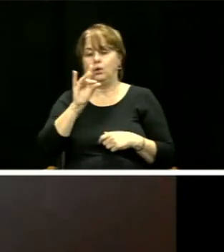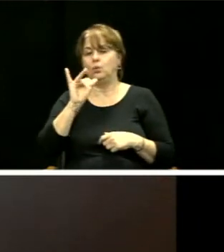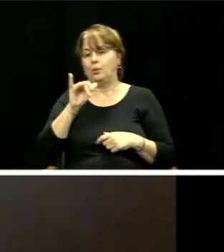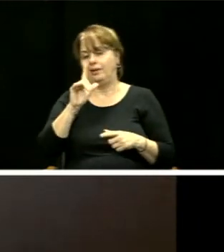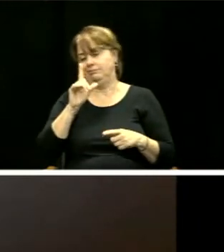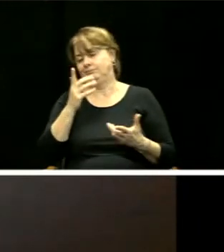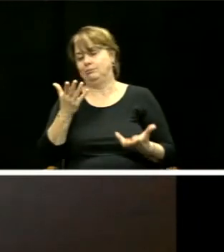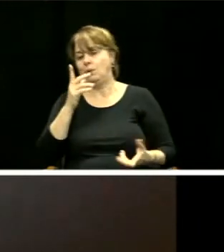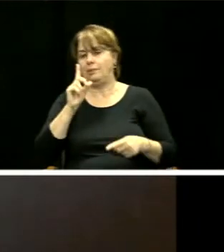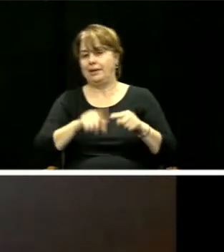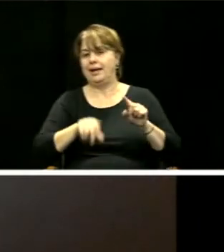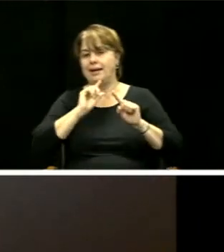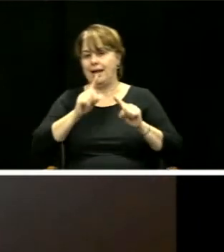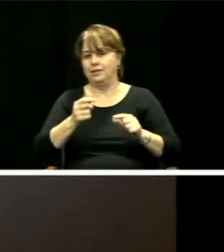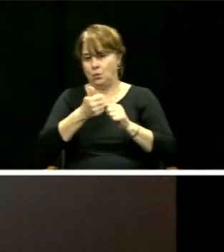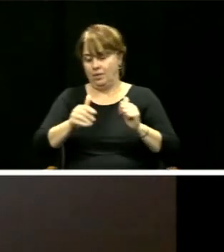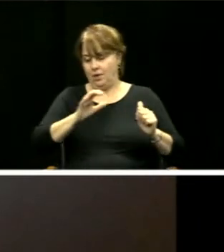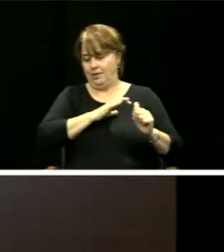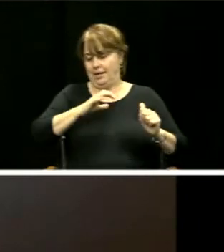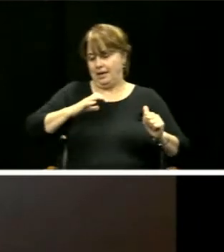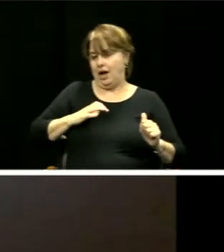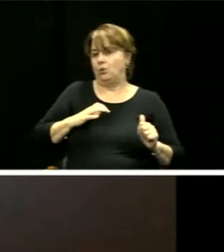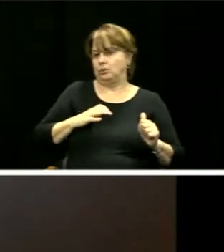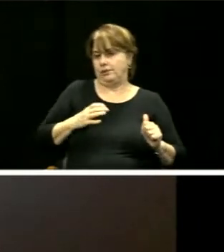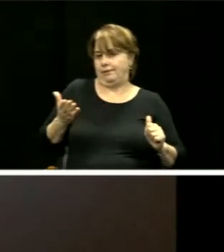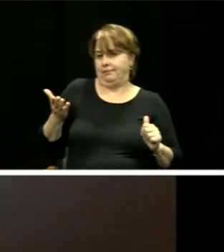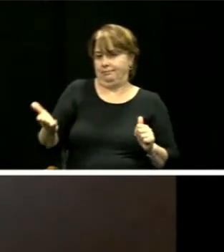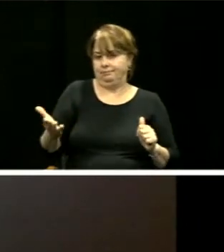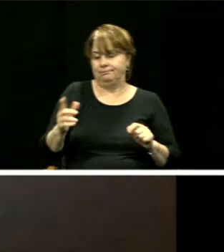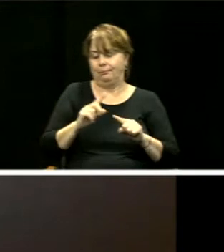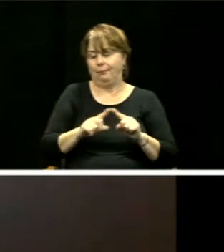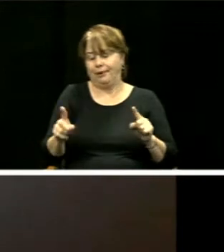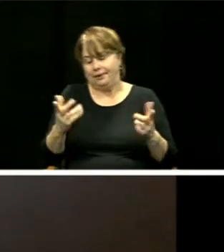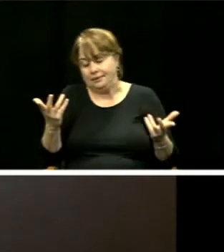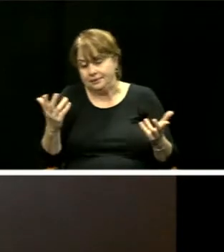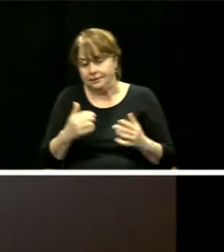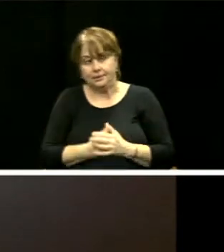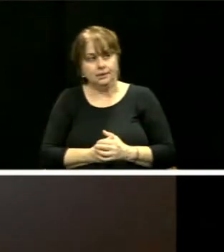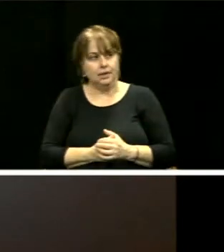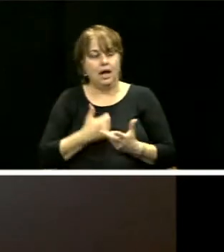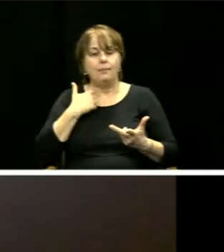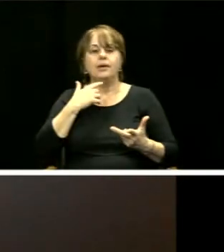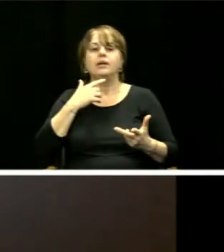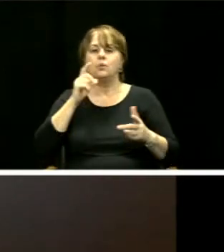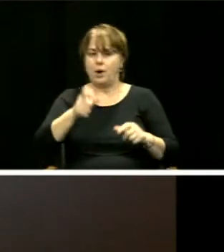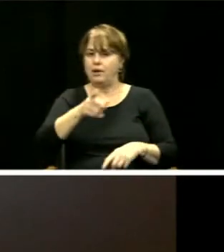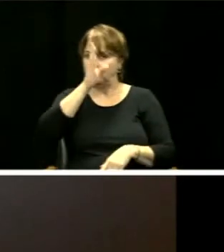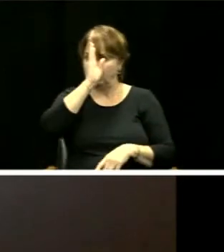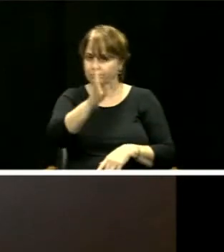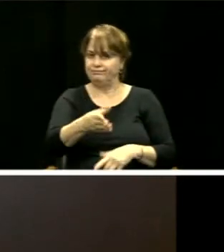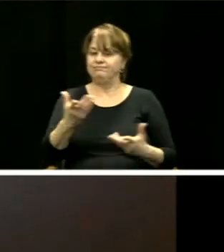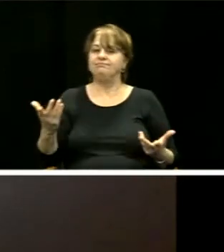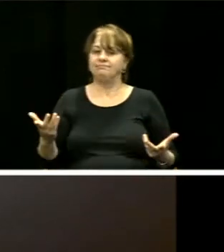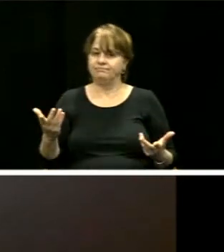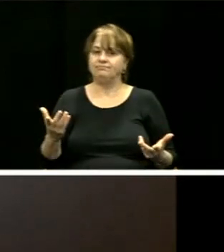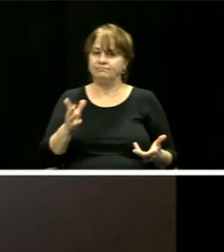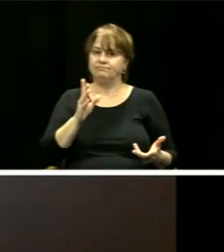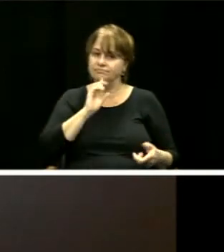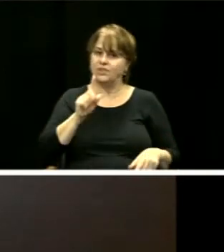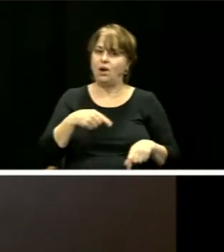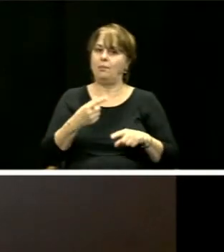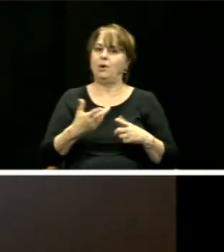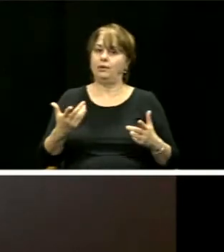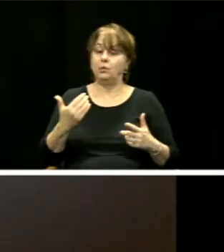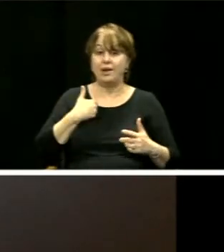answer that without the council, some of the other folks, but I mean, we got to start calling it what it is. I mean, we got